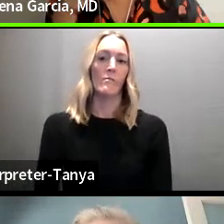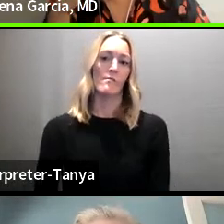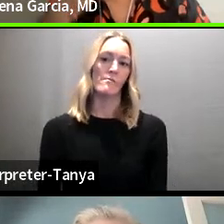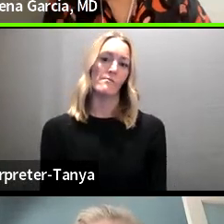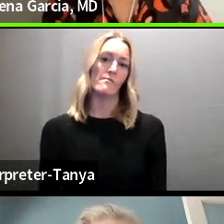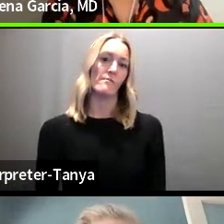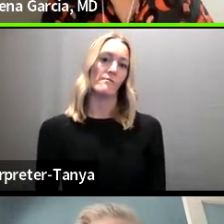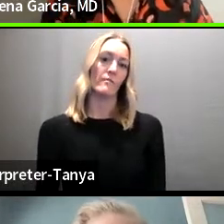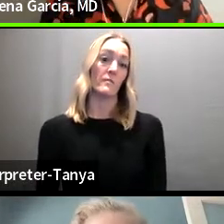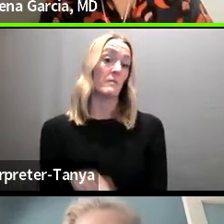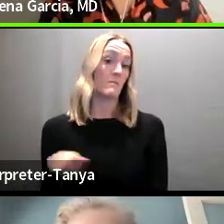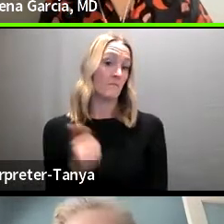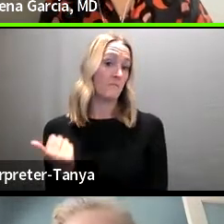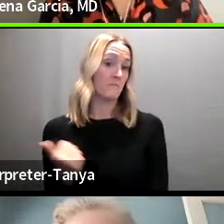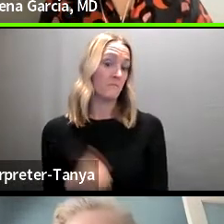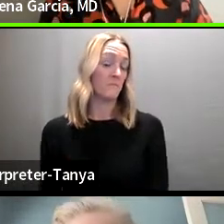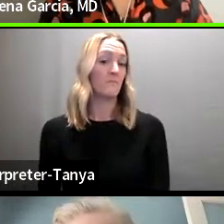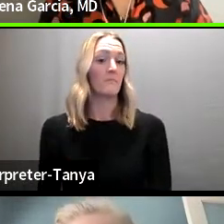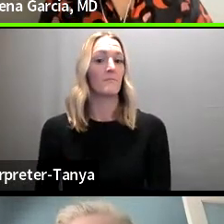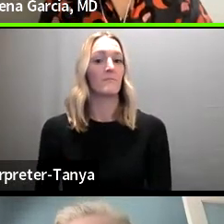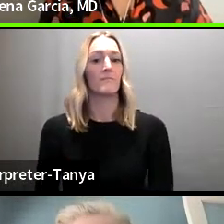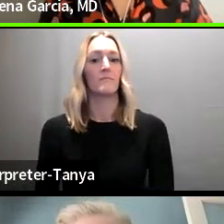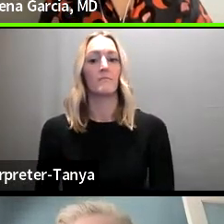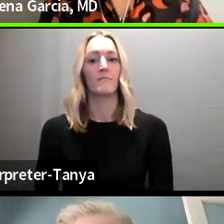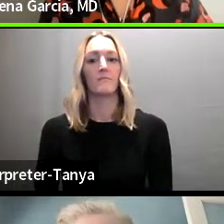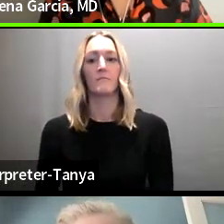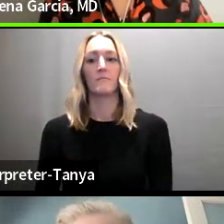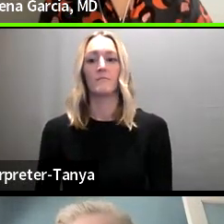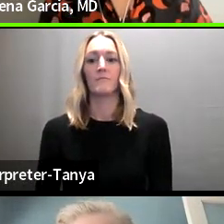Do we have anybody else?